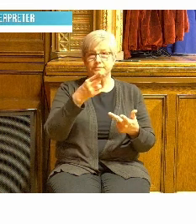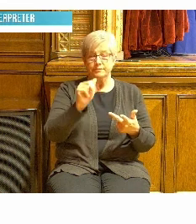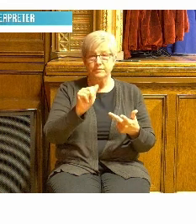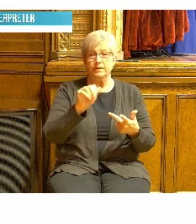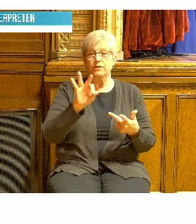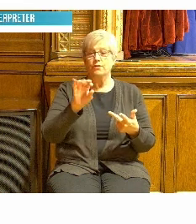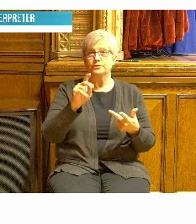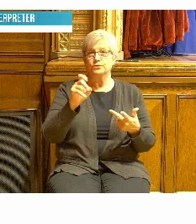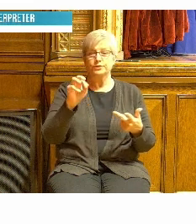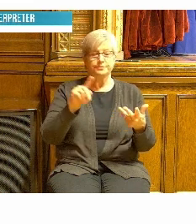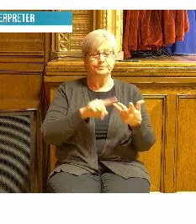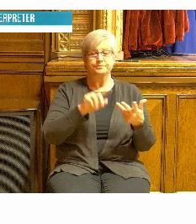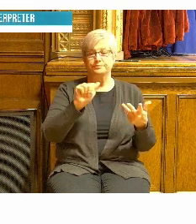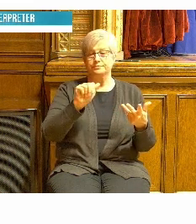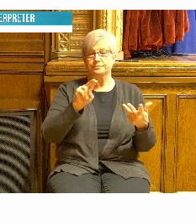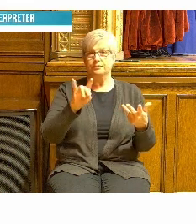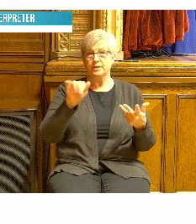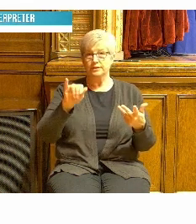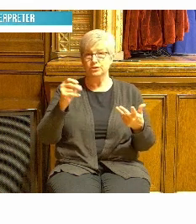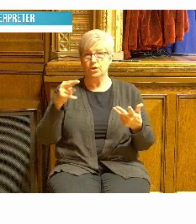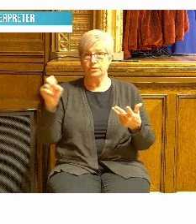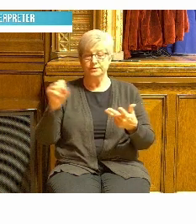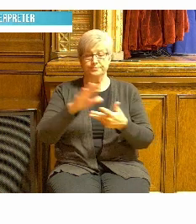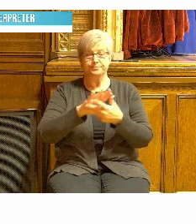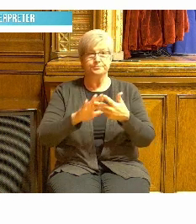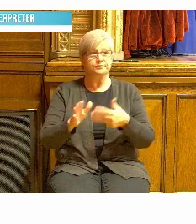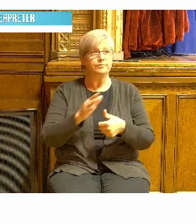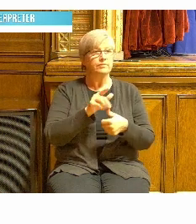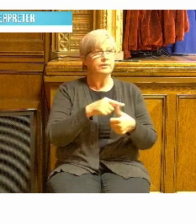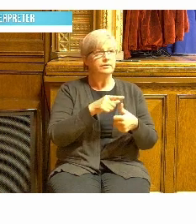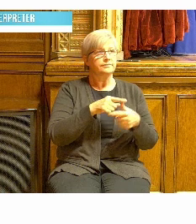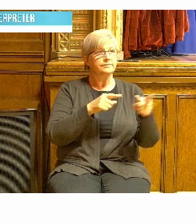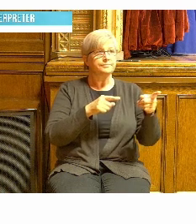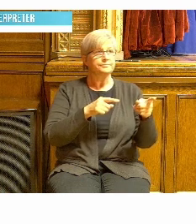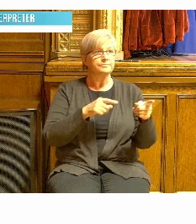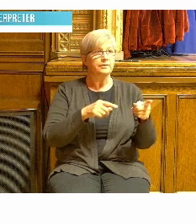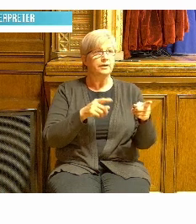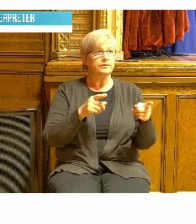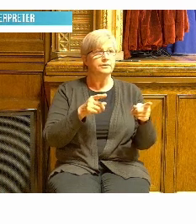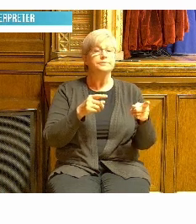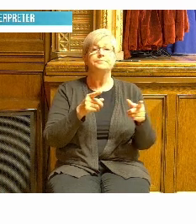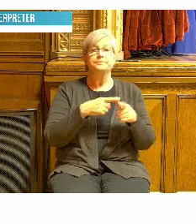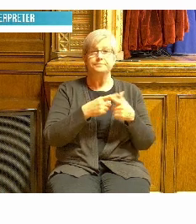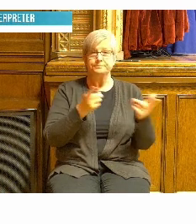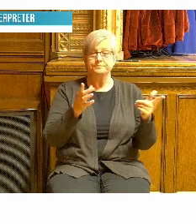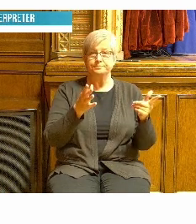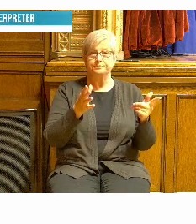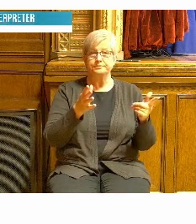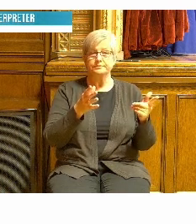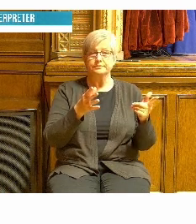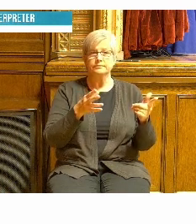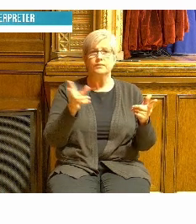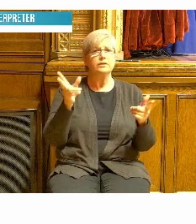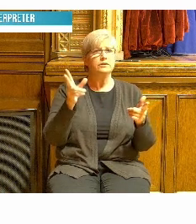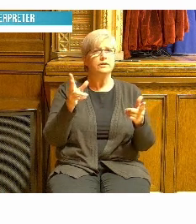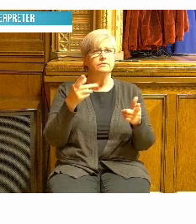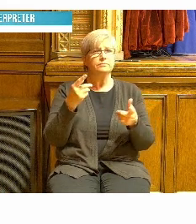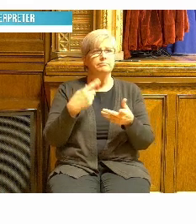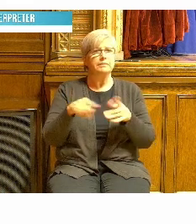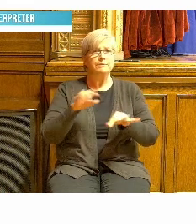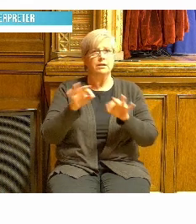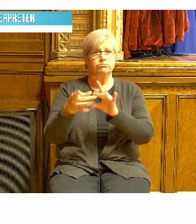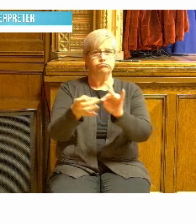Jones are next. So I just want to say, you've heard a number of people speak today about some of the development that's coming